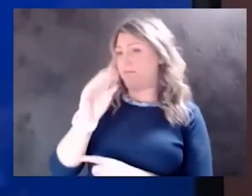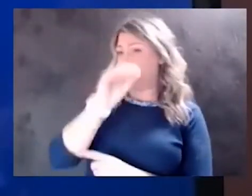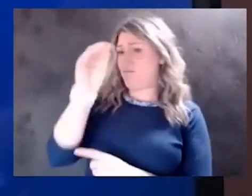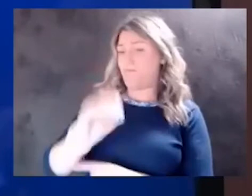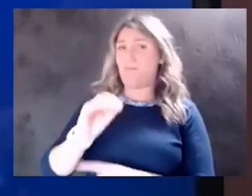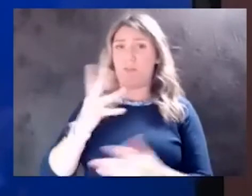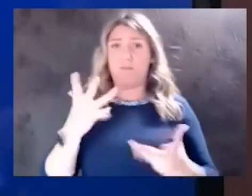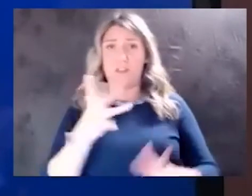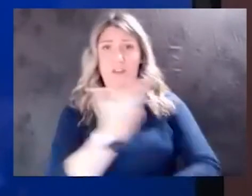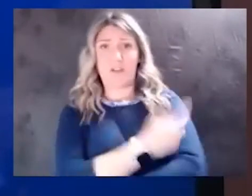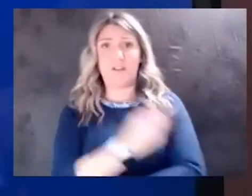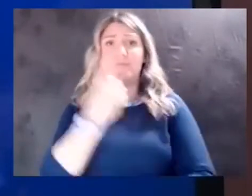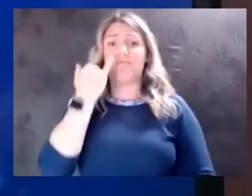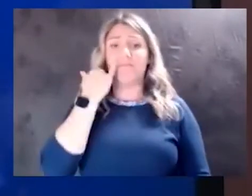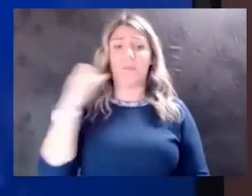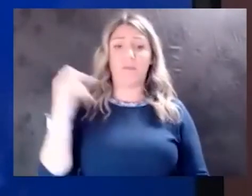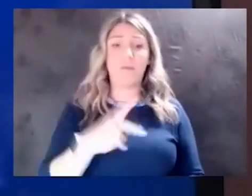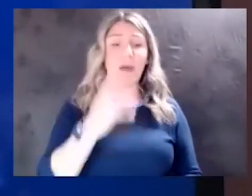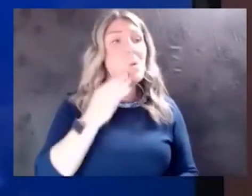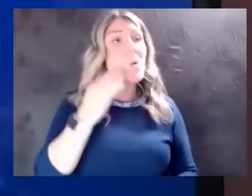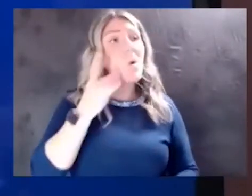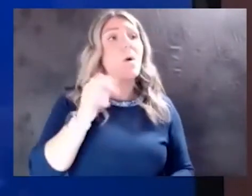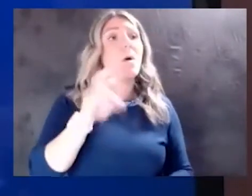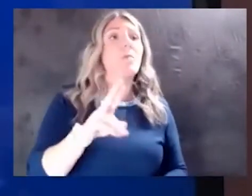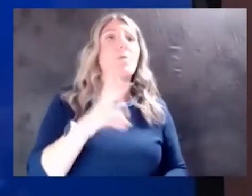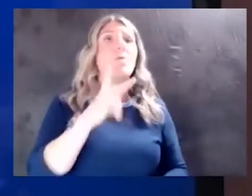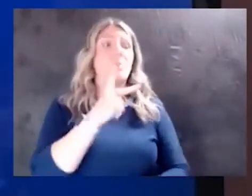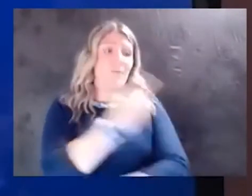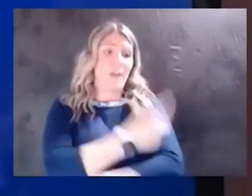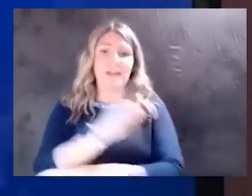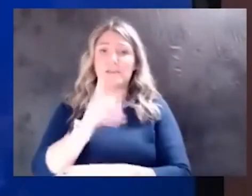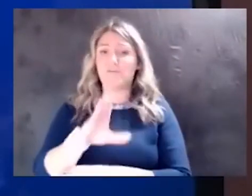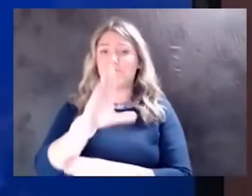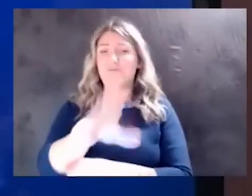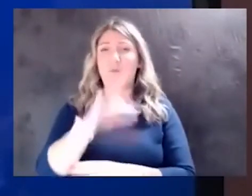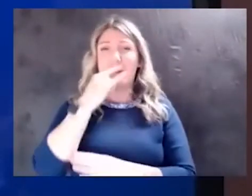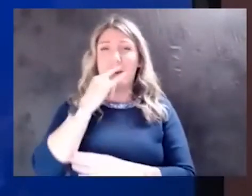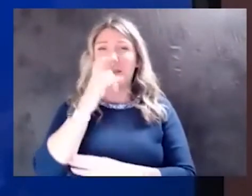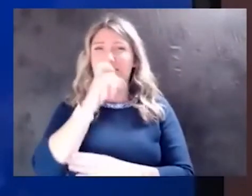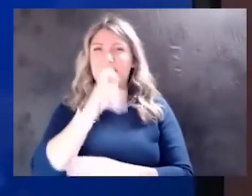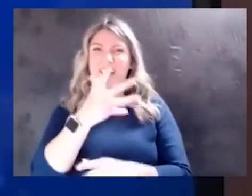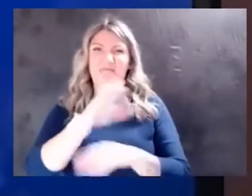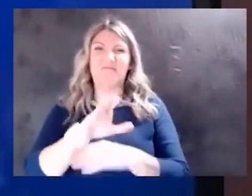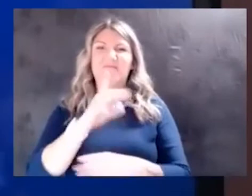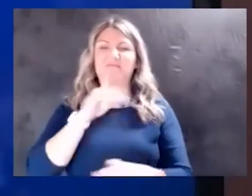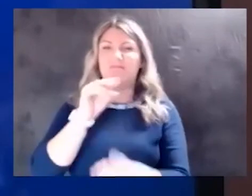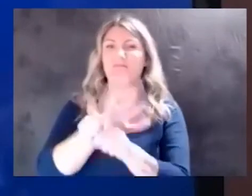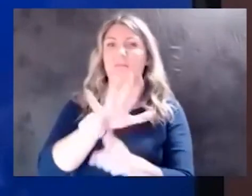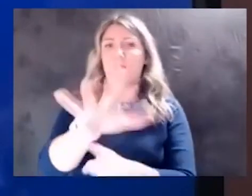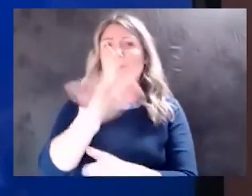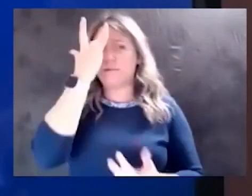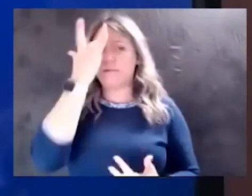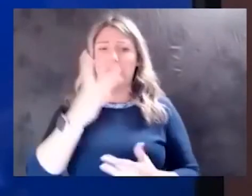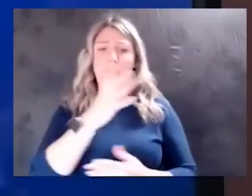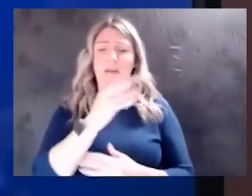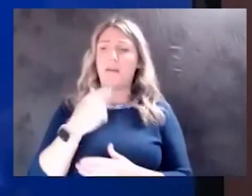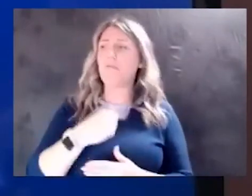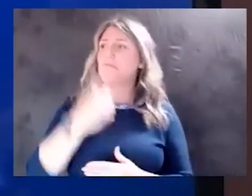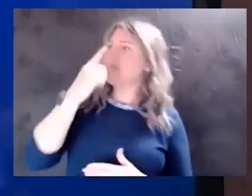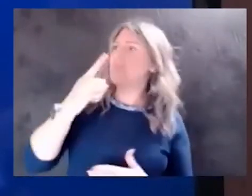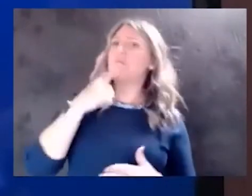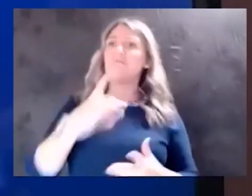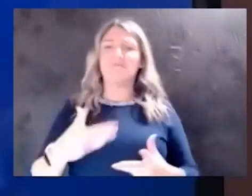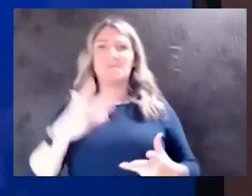back home or vaccinated, then your kids are probably not going to make you sick when they come back home. So I think you're probably in a reasonable position.